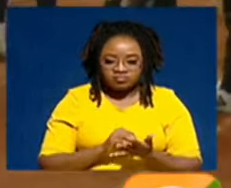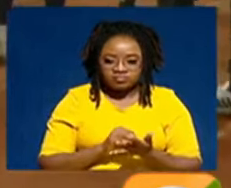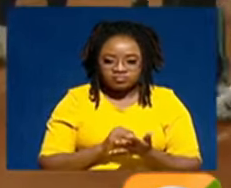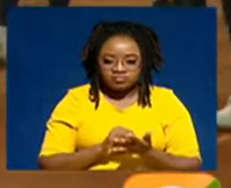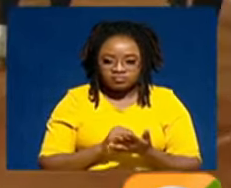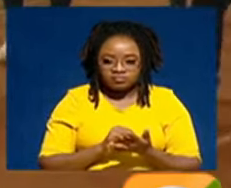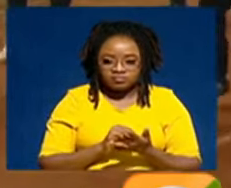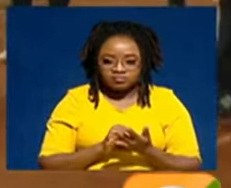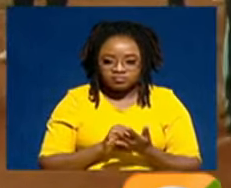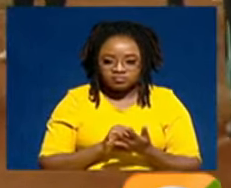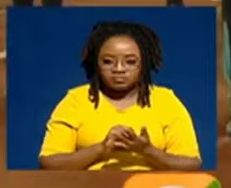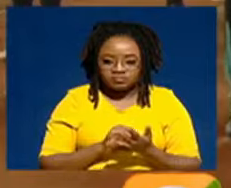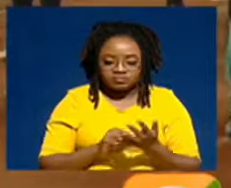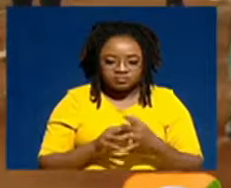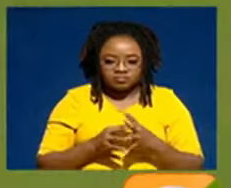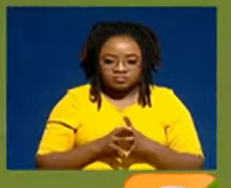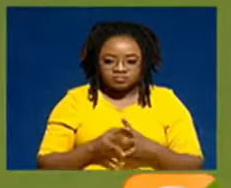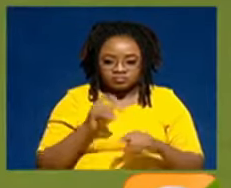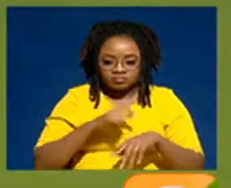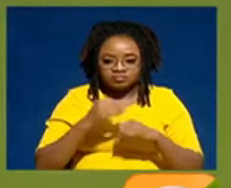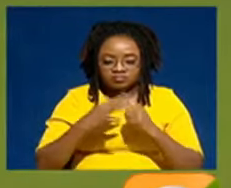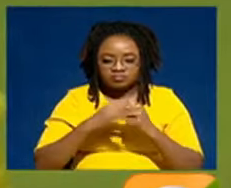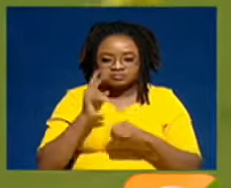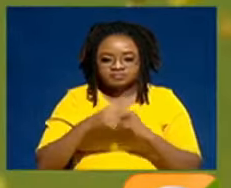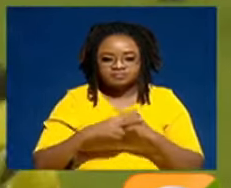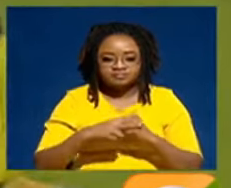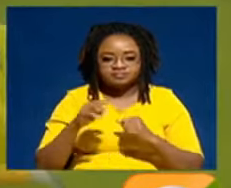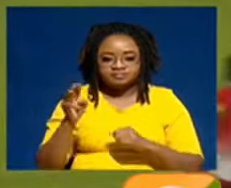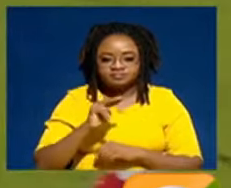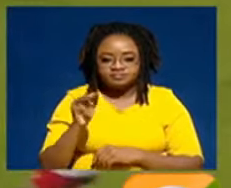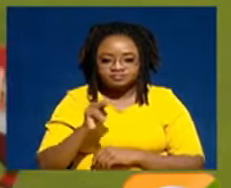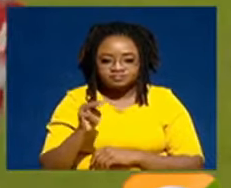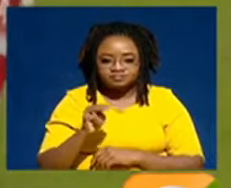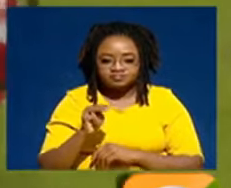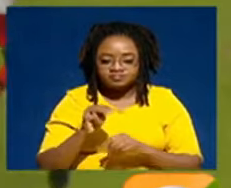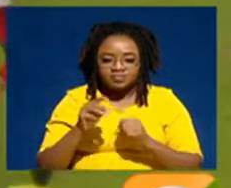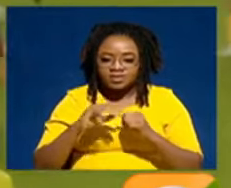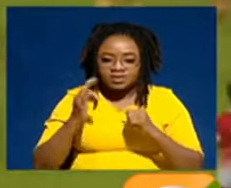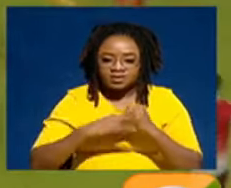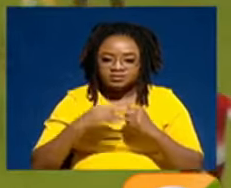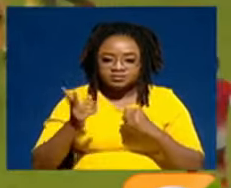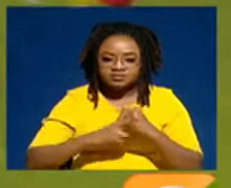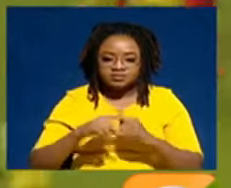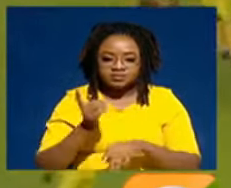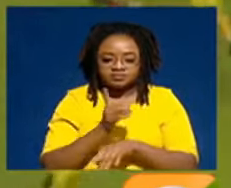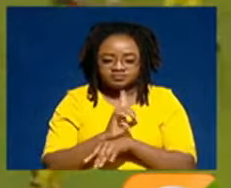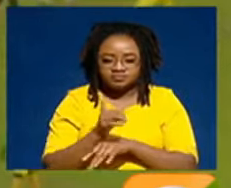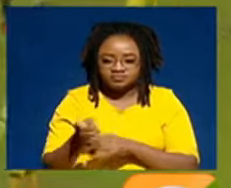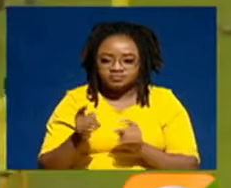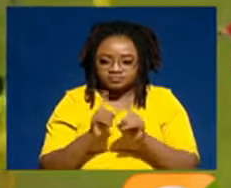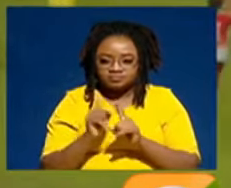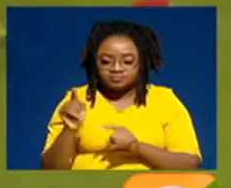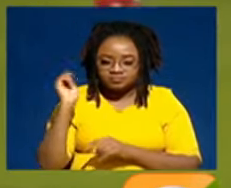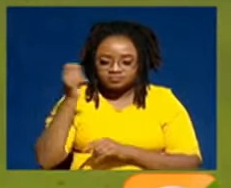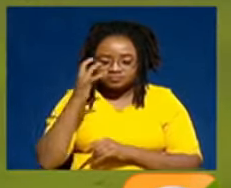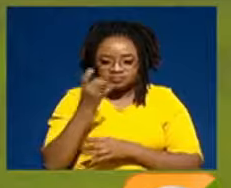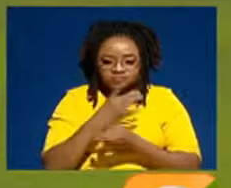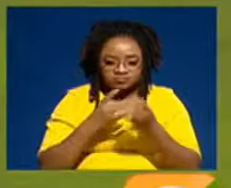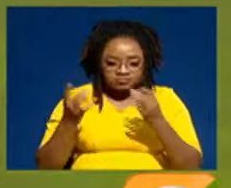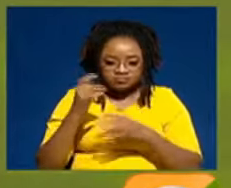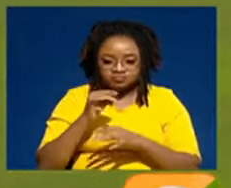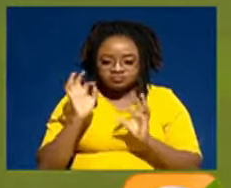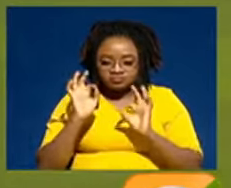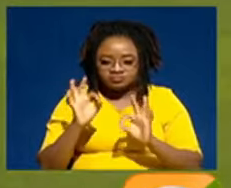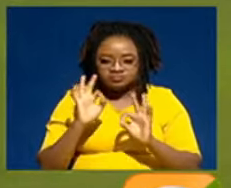strike into the back of the net in the 87th minute to seal the game. Harambe Stars had a good run in the tournament, where they